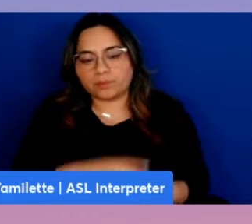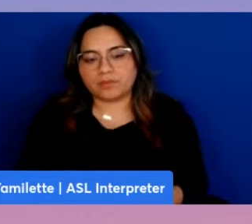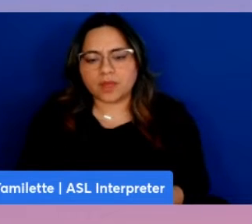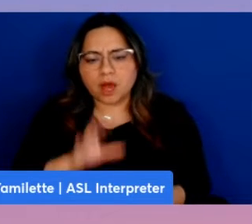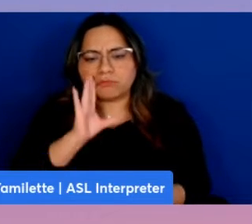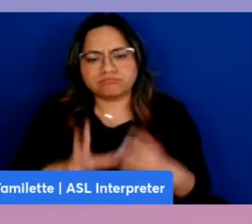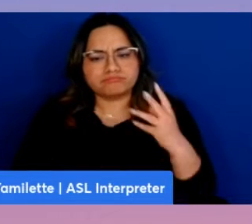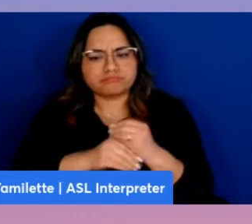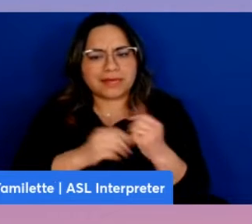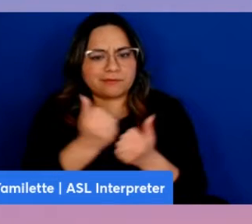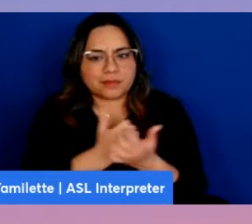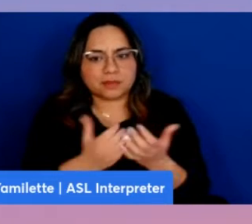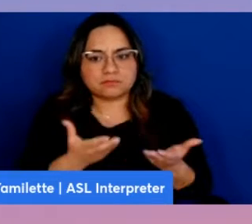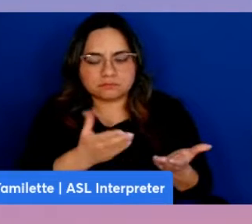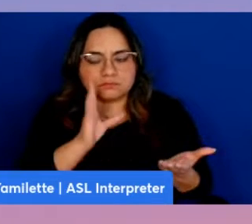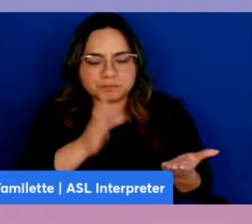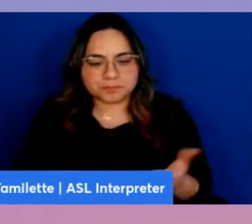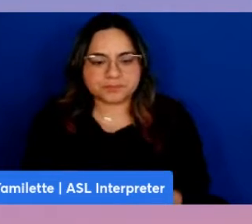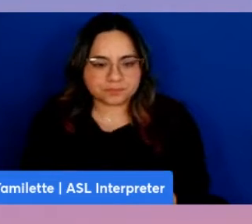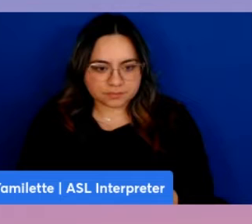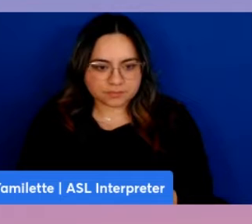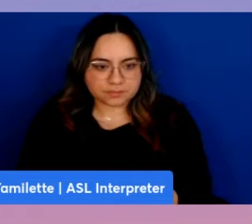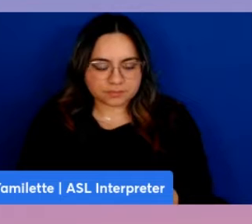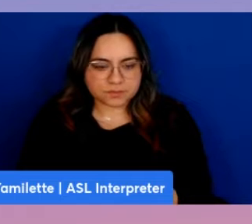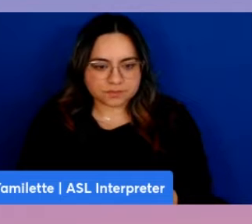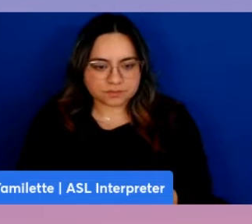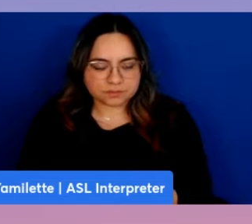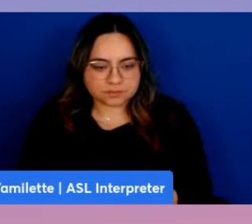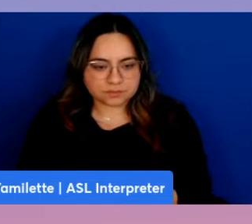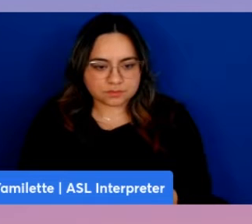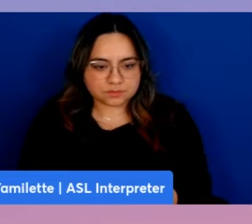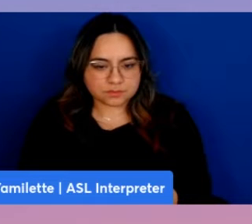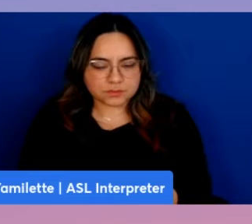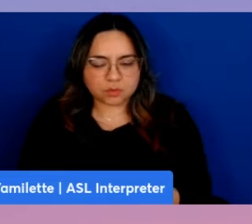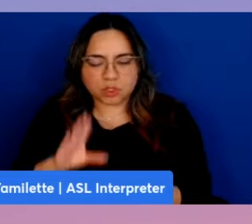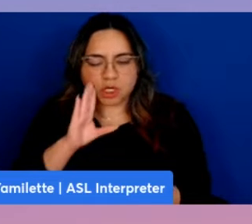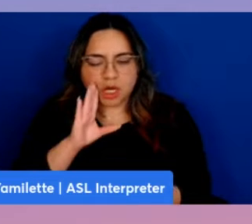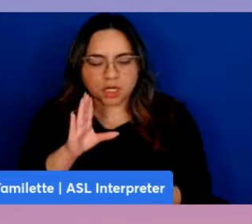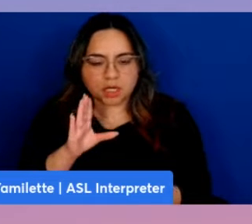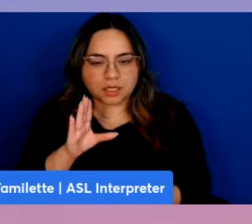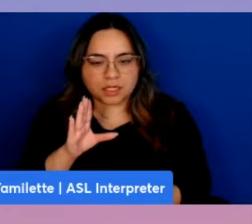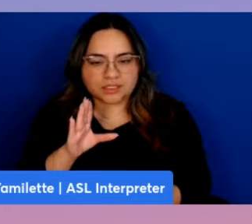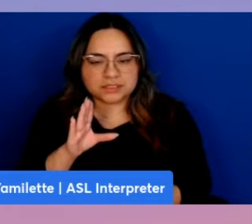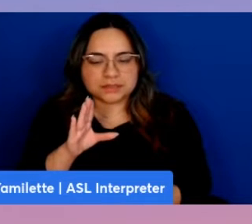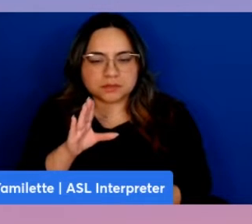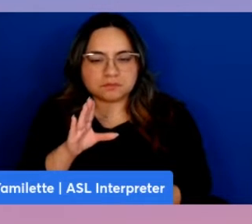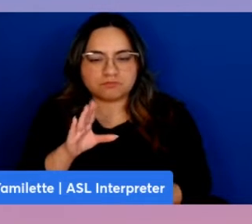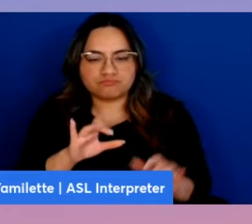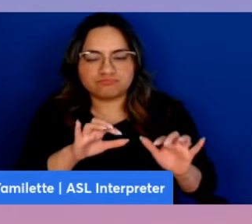everything. We're gonna do my first commit,